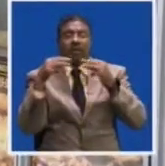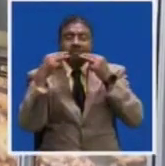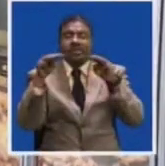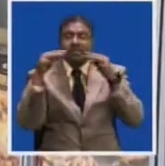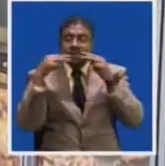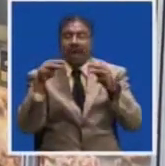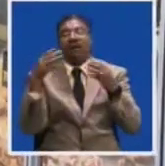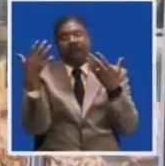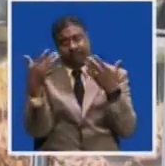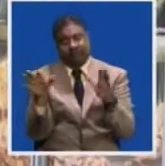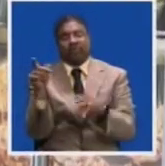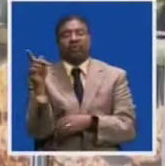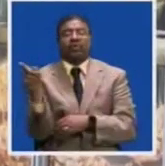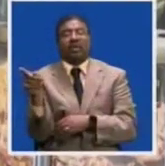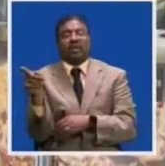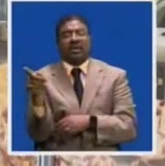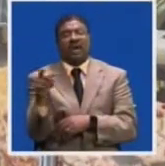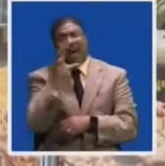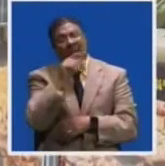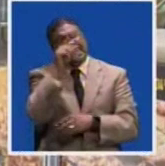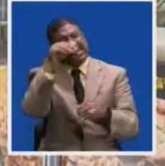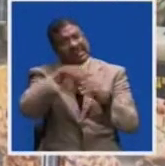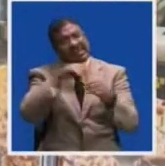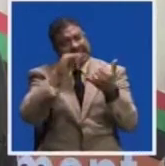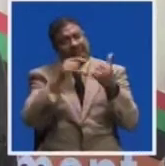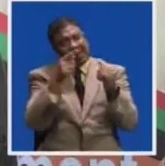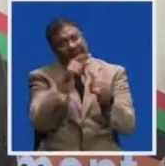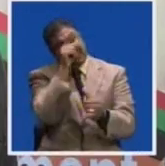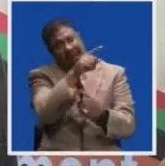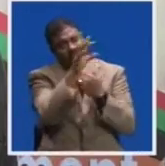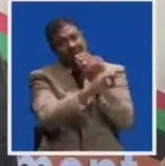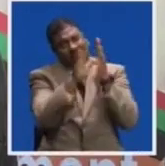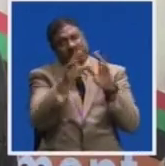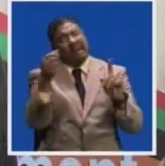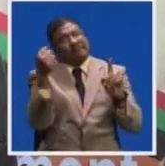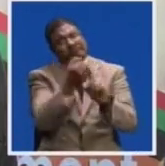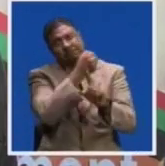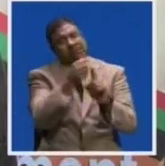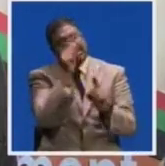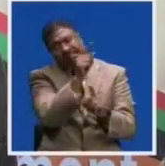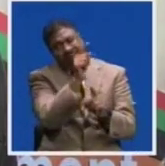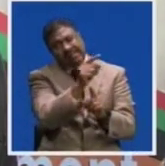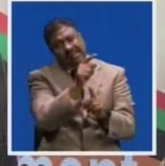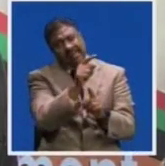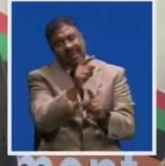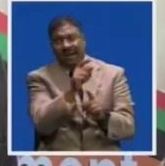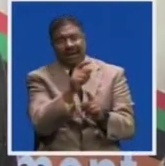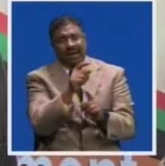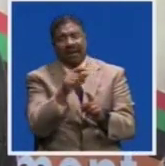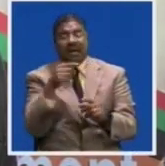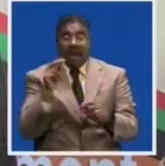the issues discussed is the attack of foreign nationals in South Africa. We are saying let's remain law-abiding